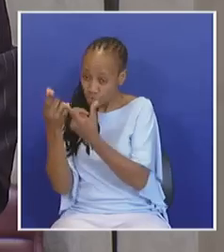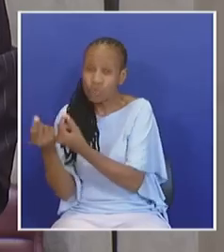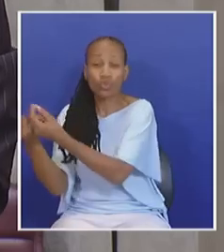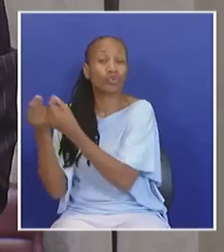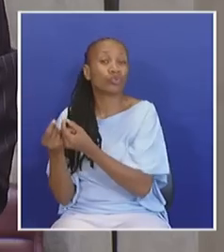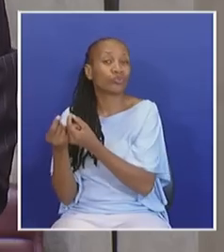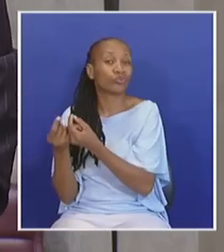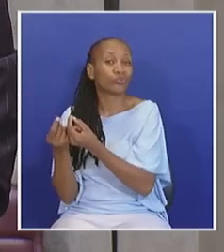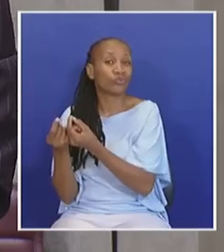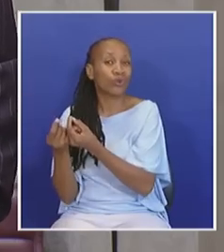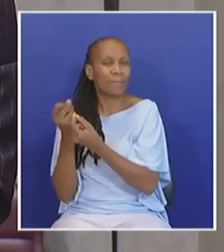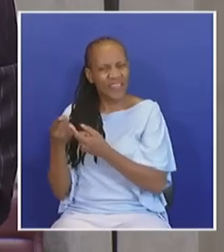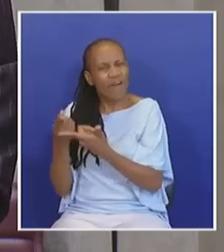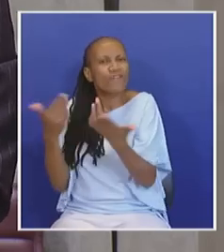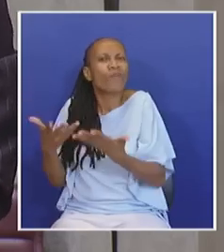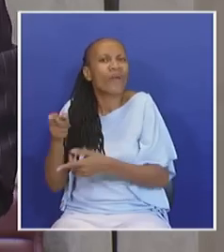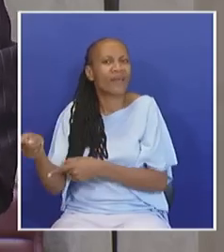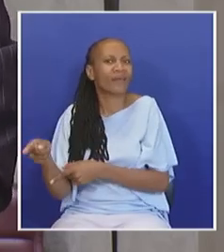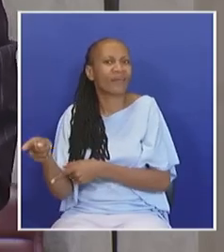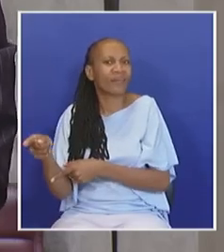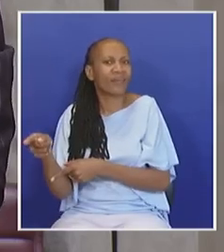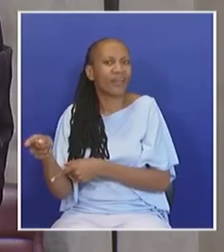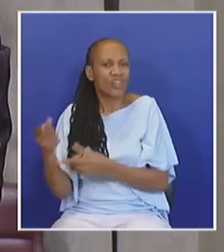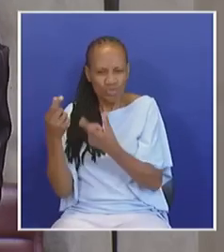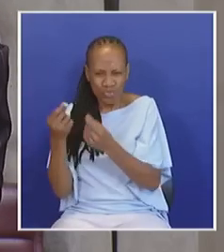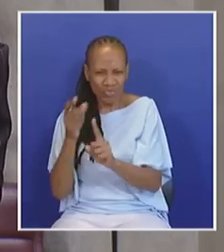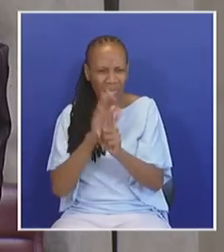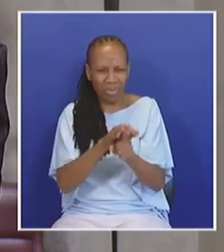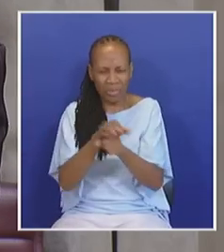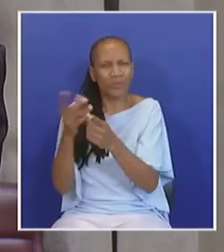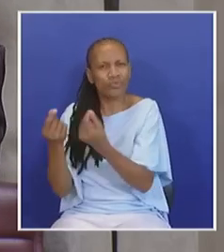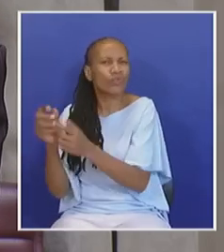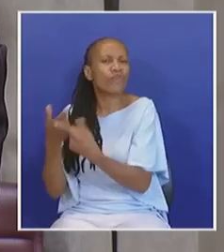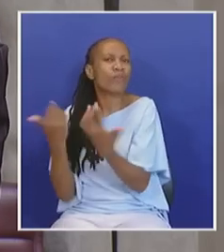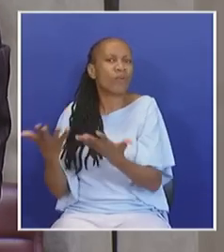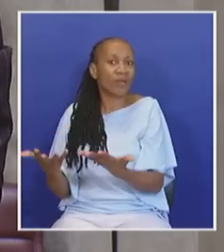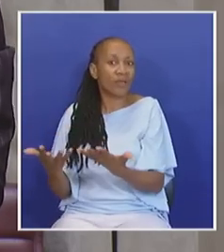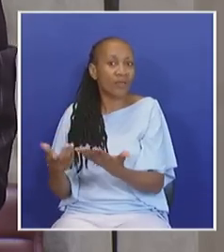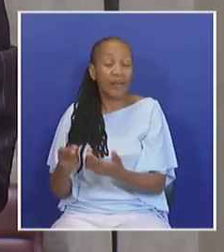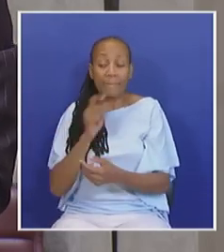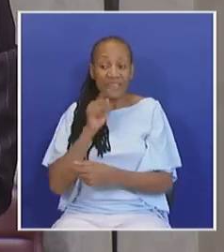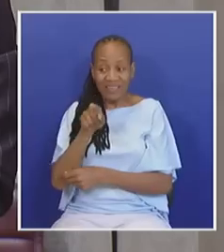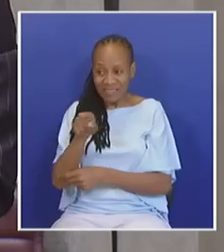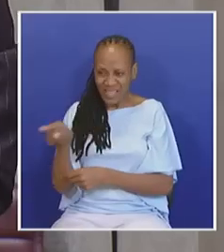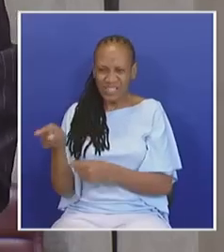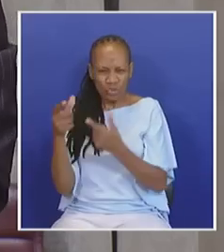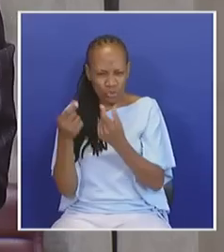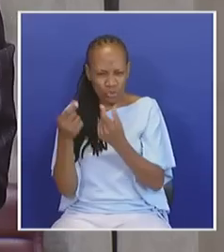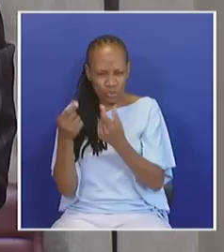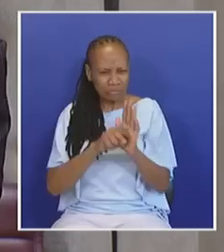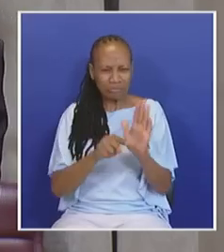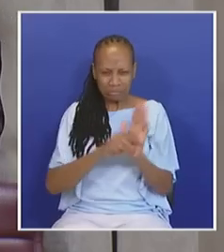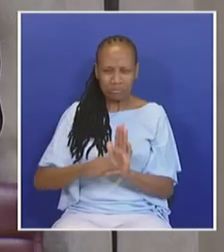not drop from the sky or have some kind of inexplicable episode which made them act in a way which is completely